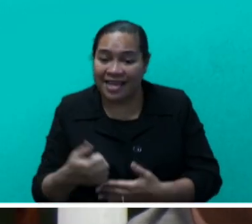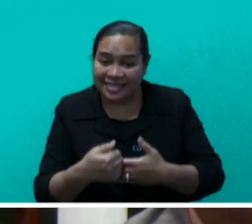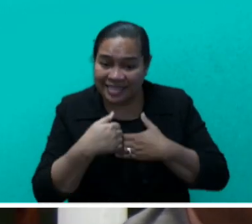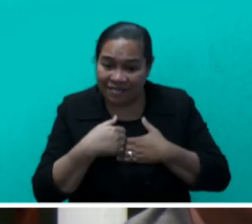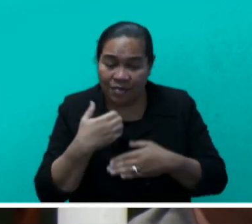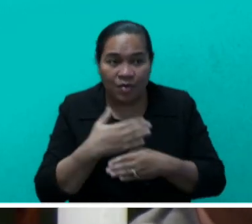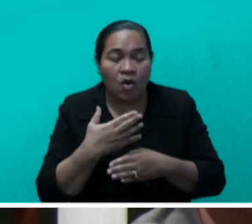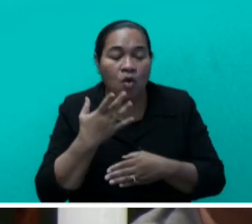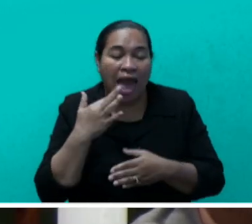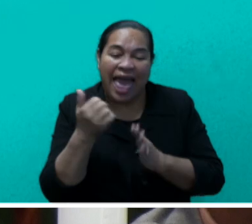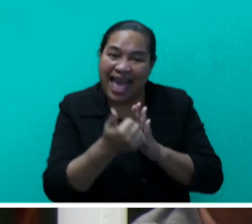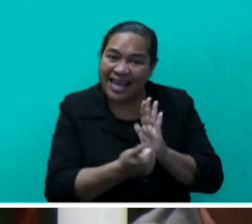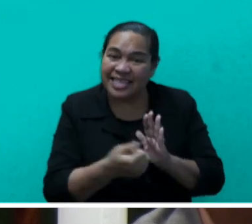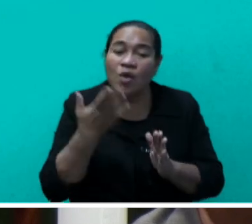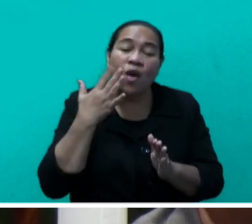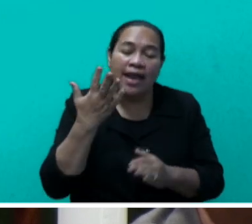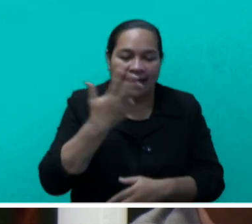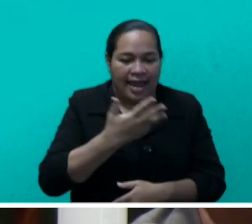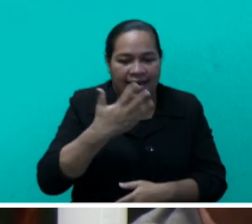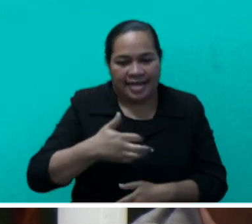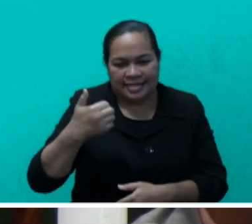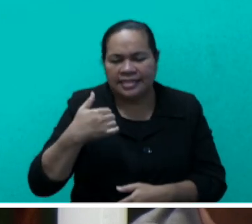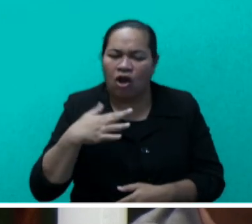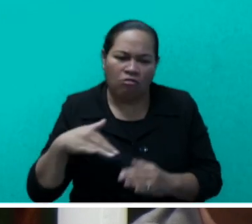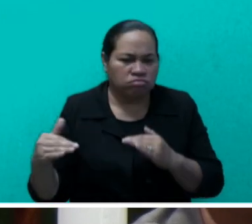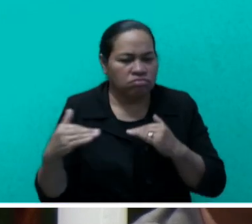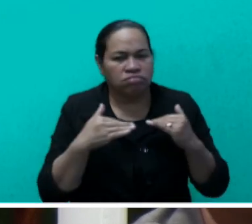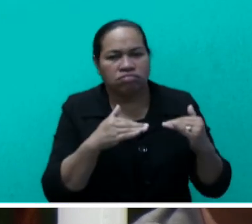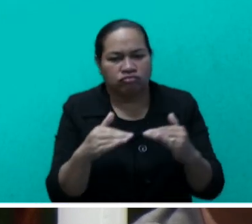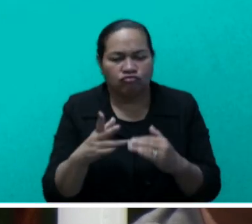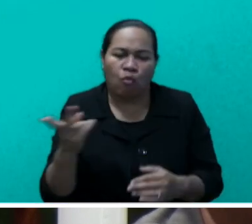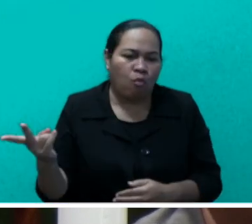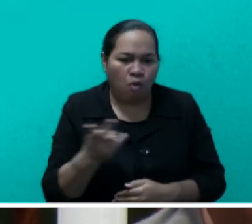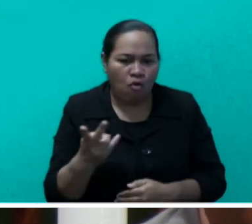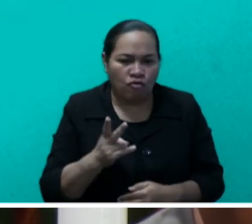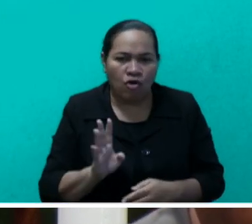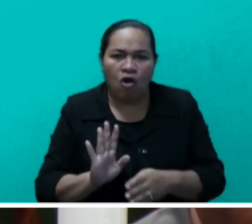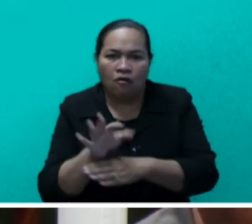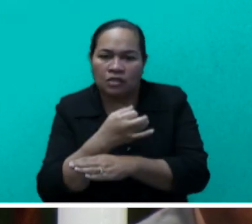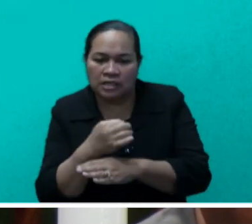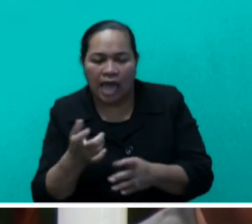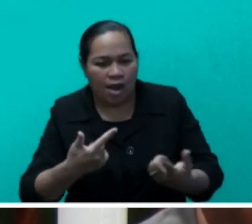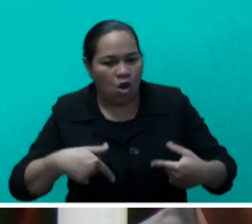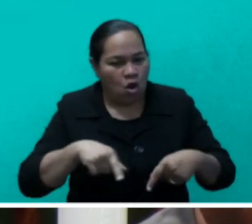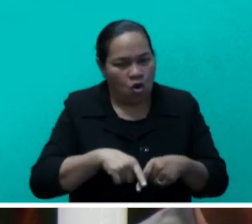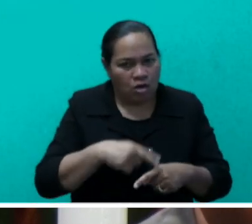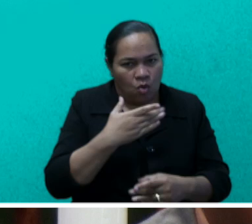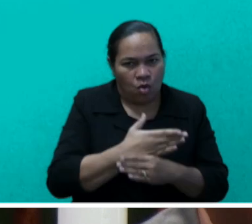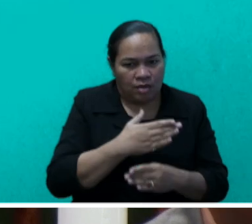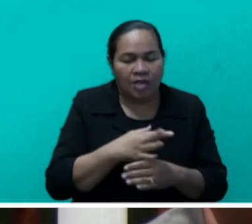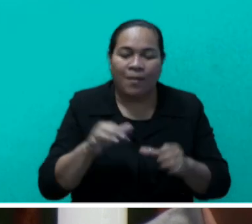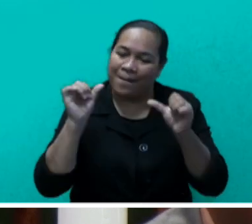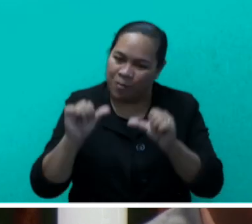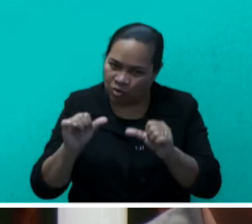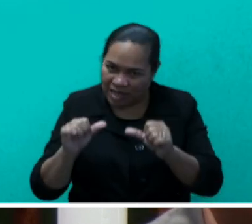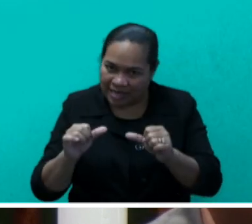Act 1996, apply equally to both foreign and local workers, thereby protecting the